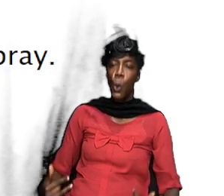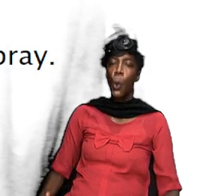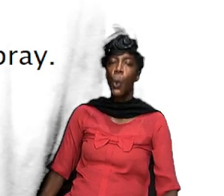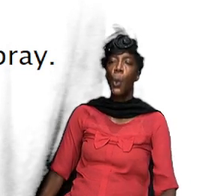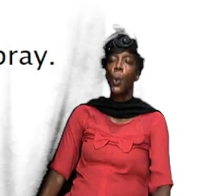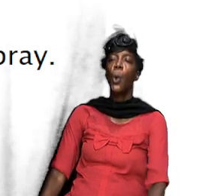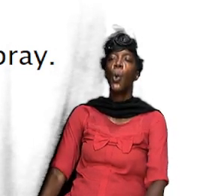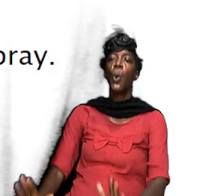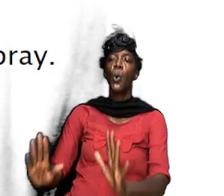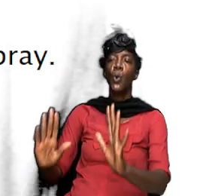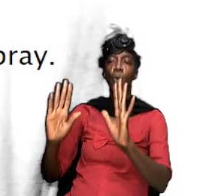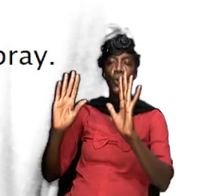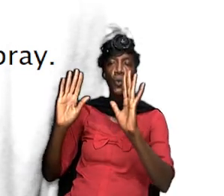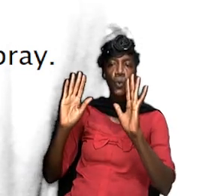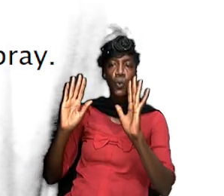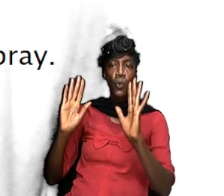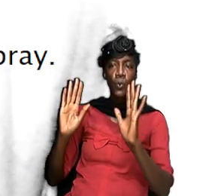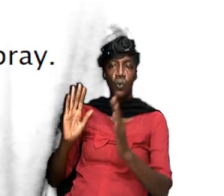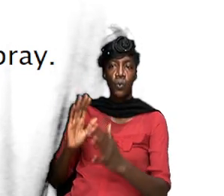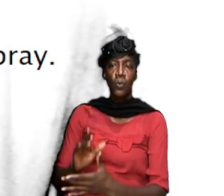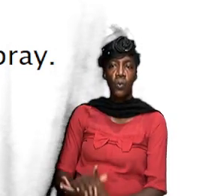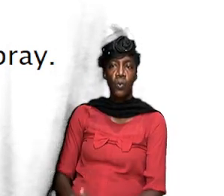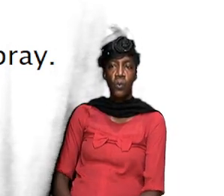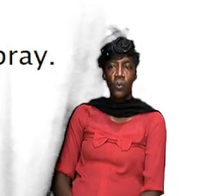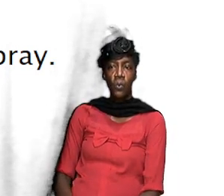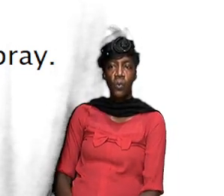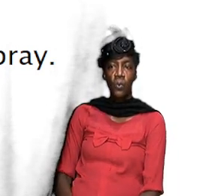to the least of us.